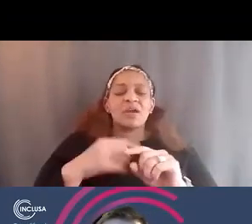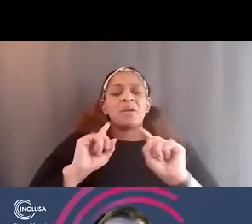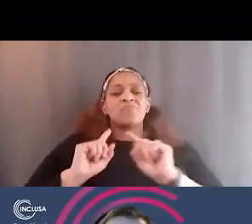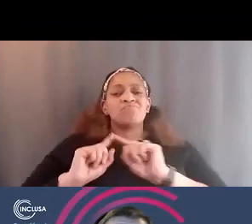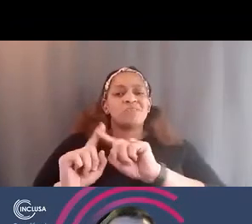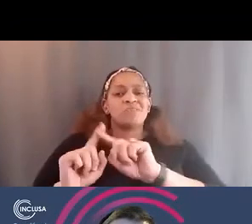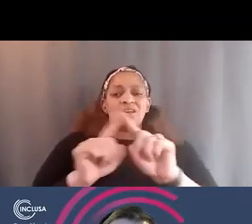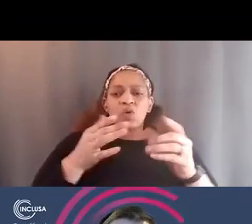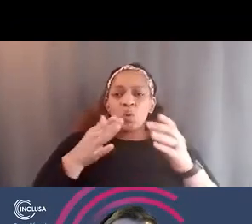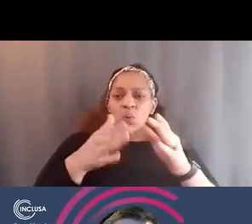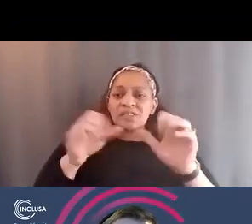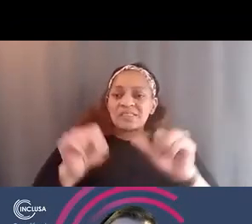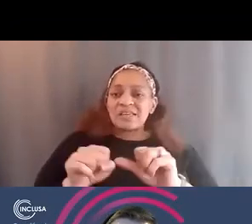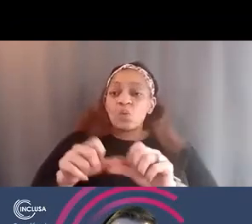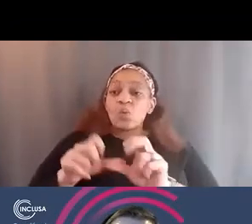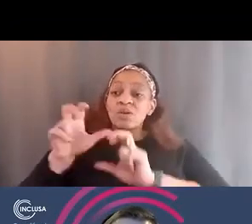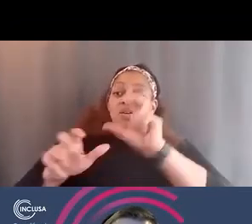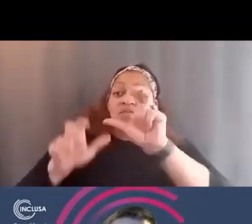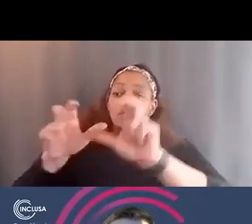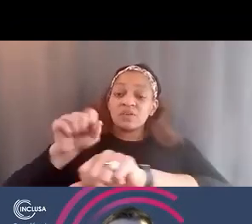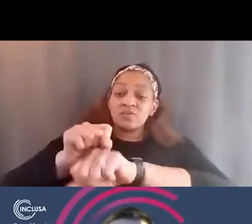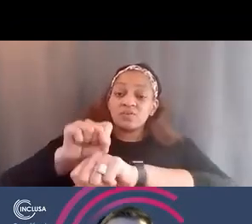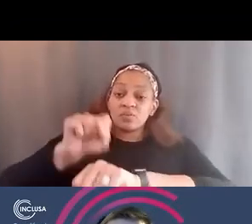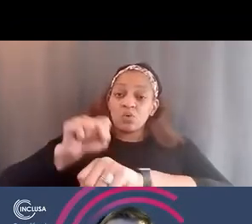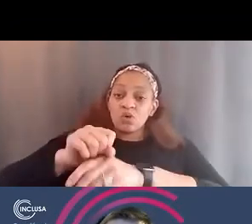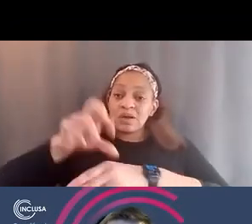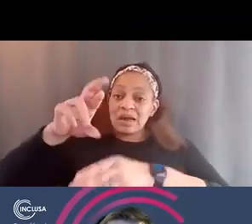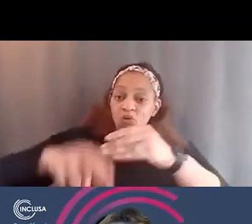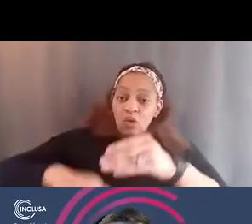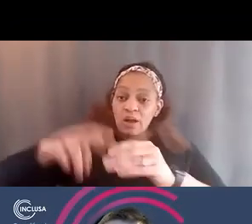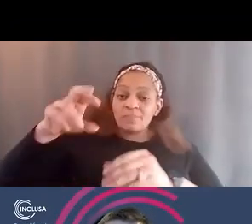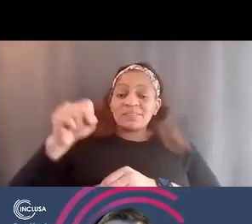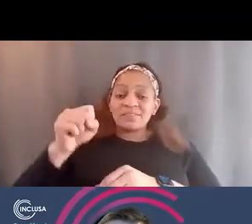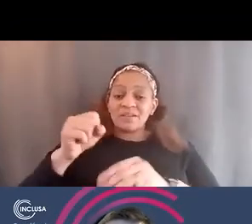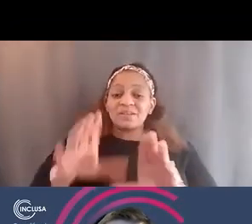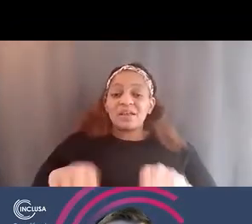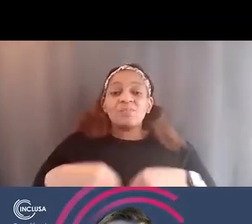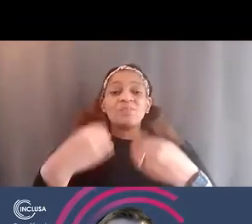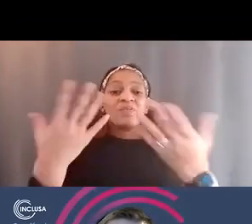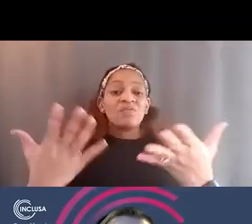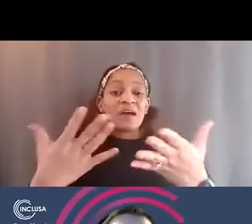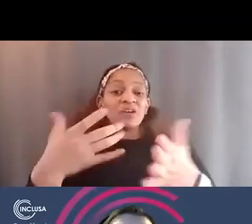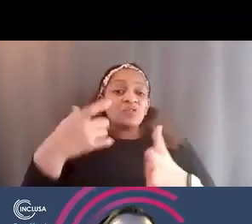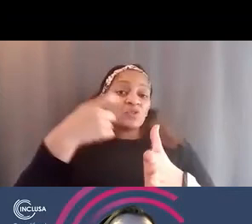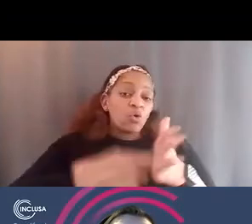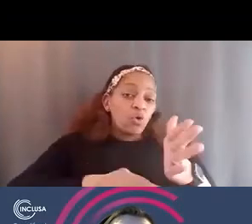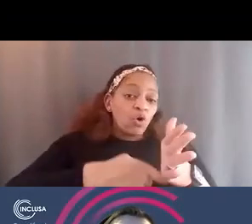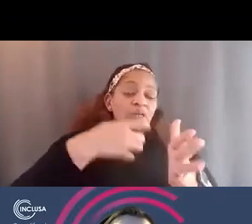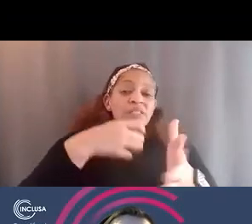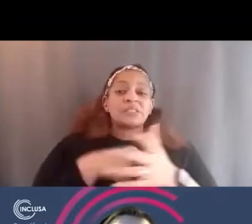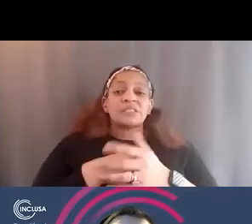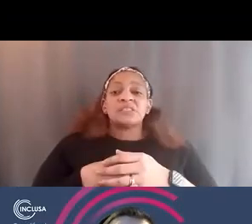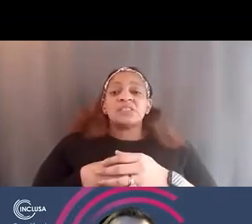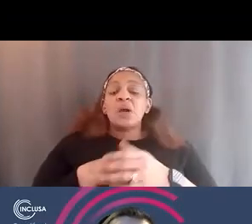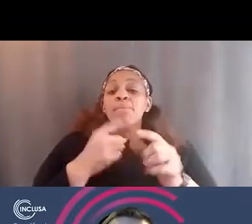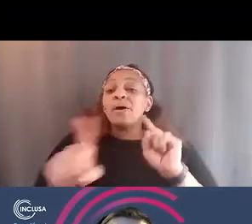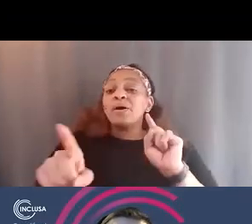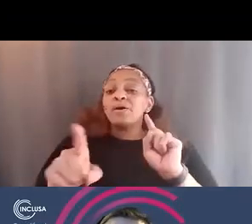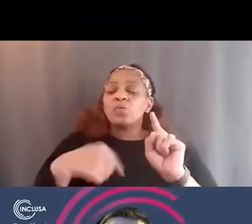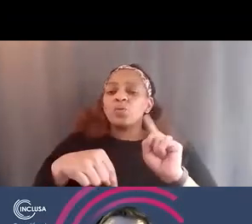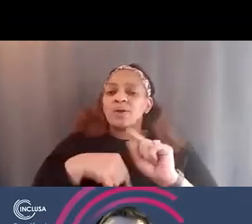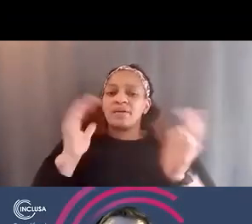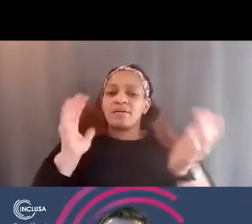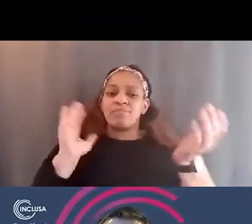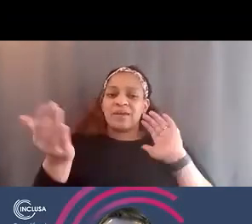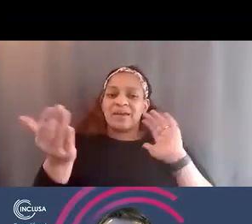that. We have invested in employment outcomes and have invested in providers and the cost. But we wanted to compare it to